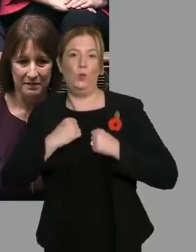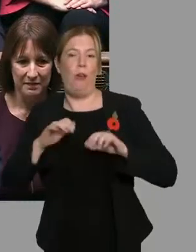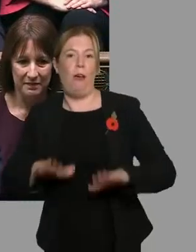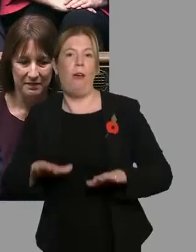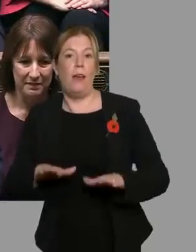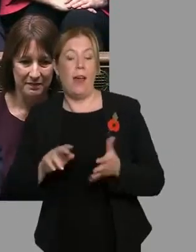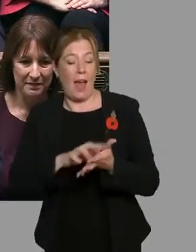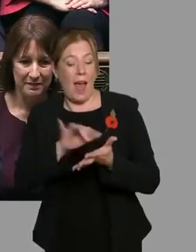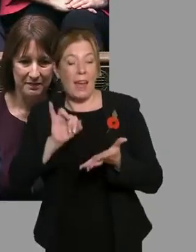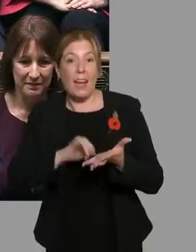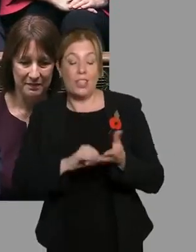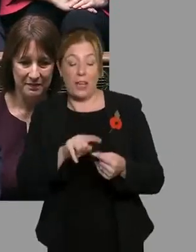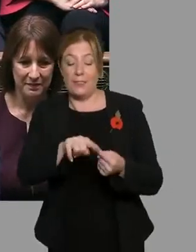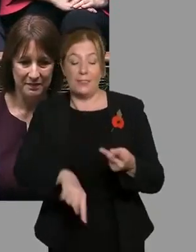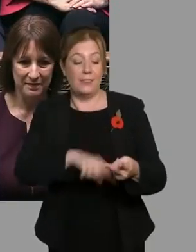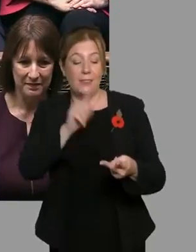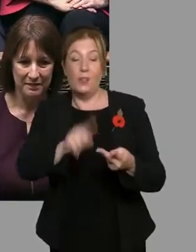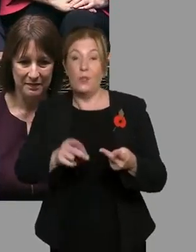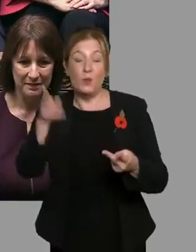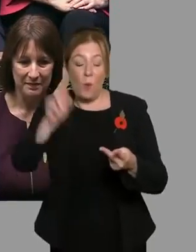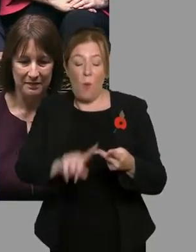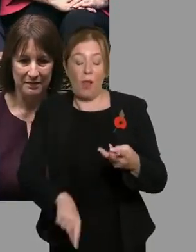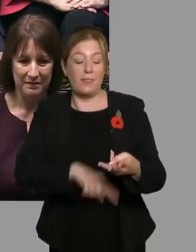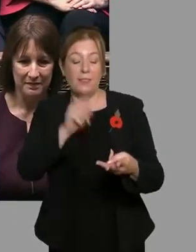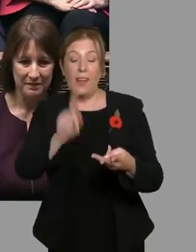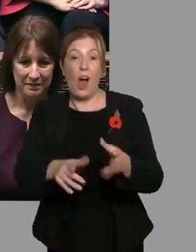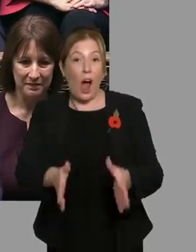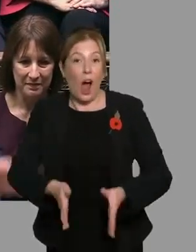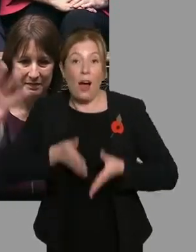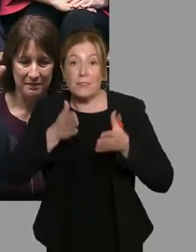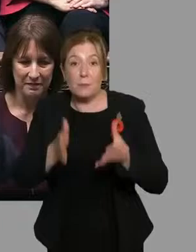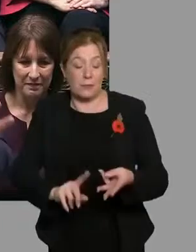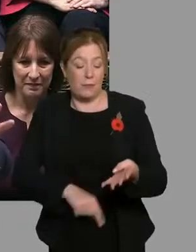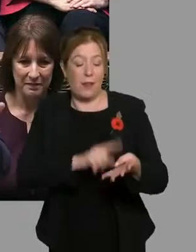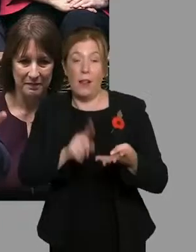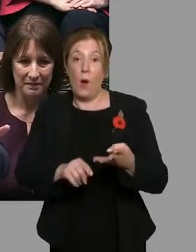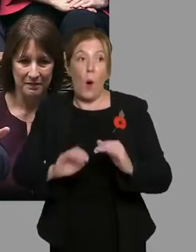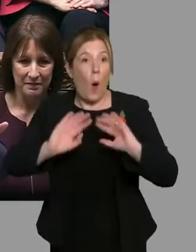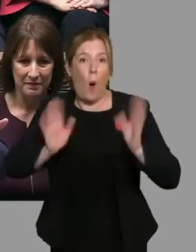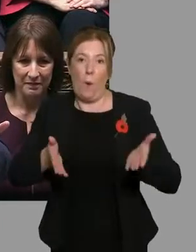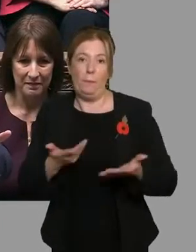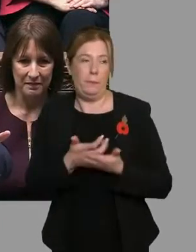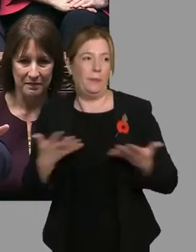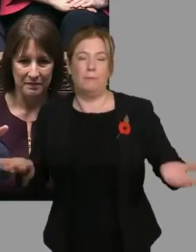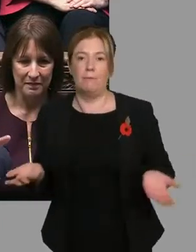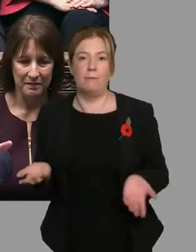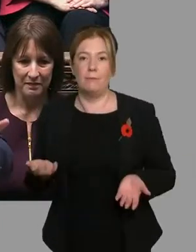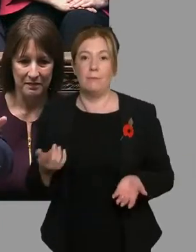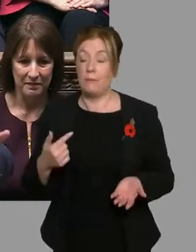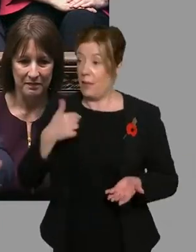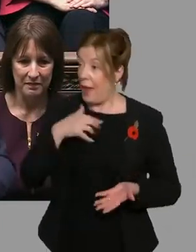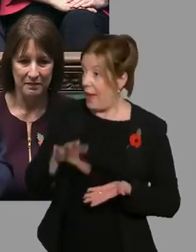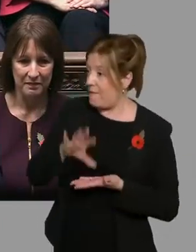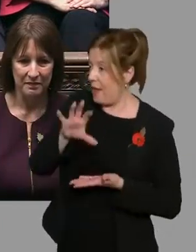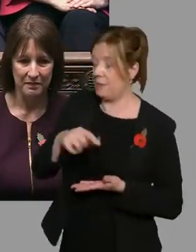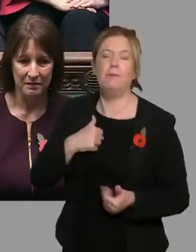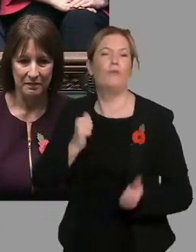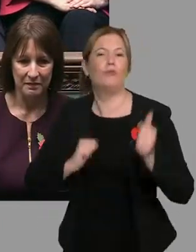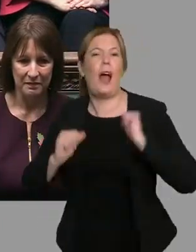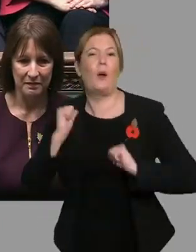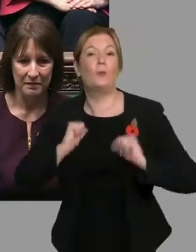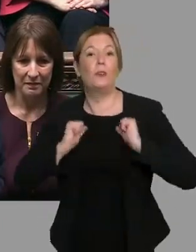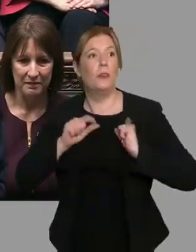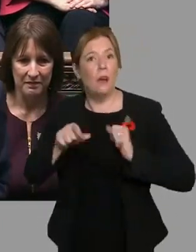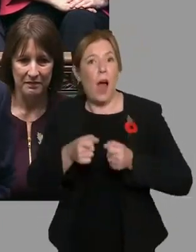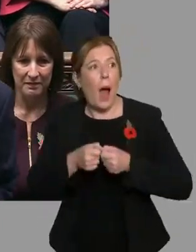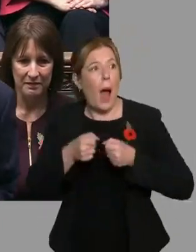our hospitals and our homes. And I'm proud that that's the investment work. And if they oppose it, they should go out there and tell their constituents they're